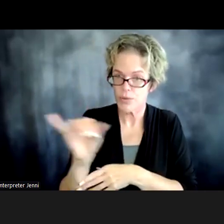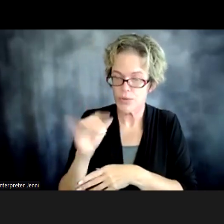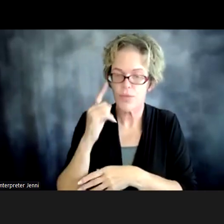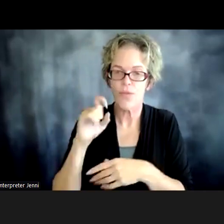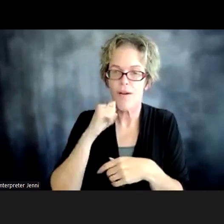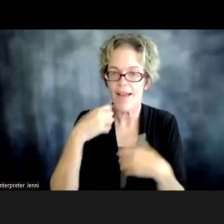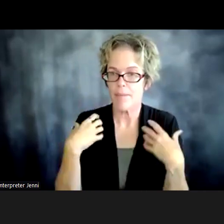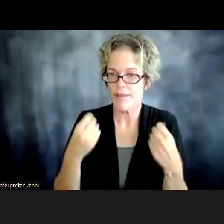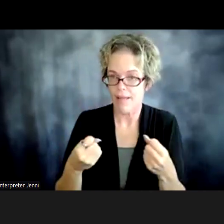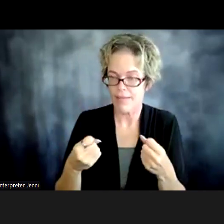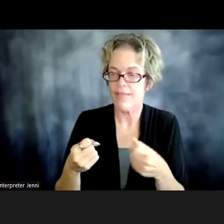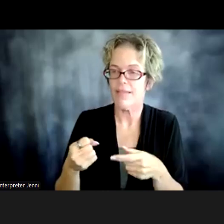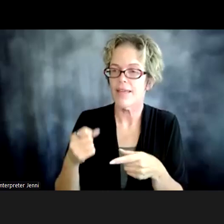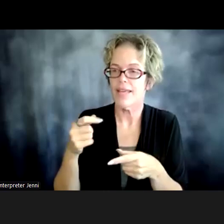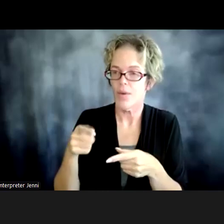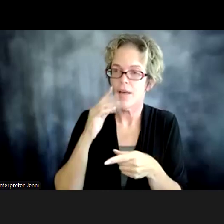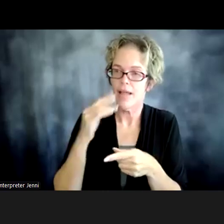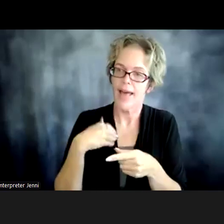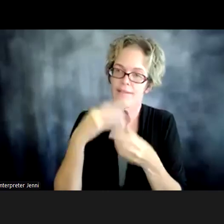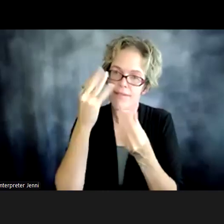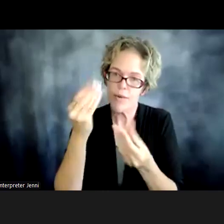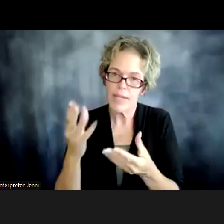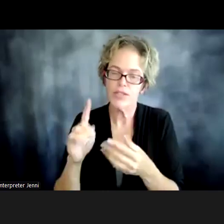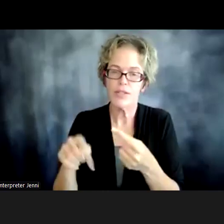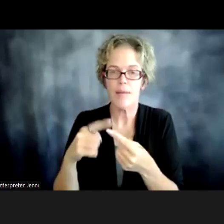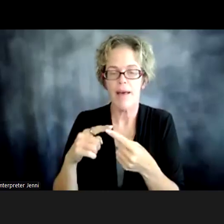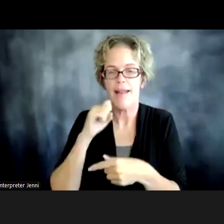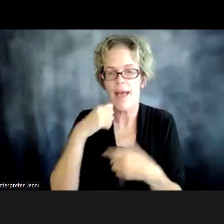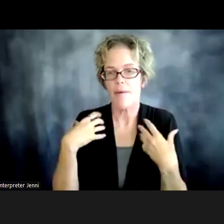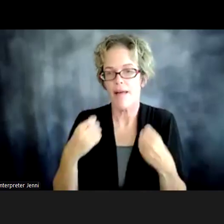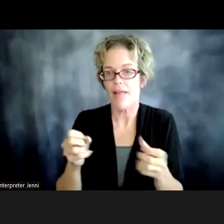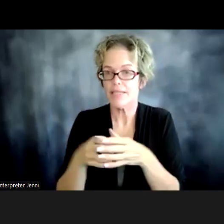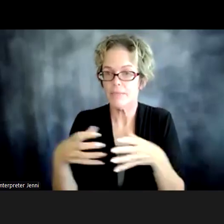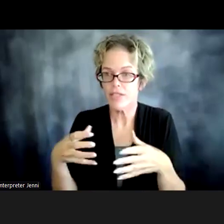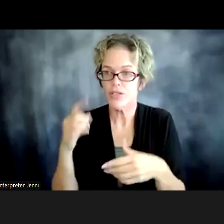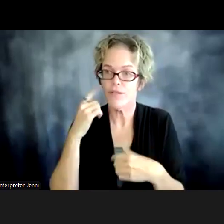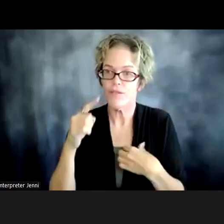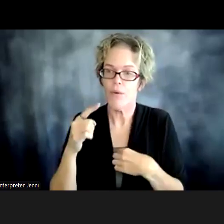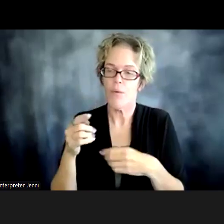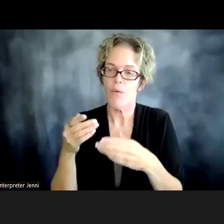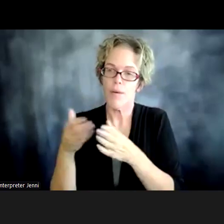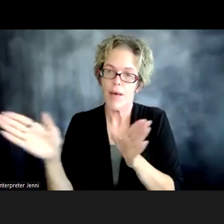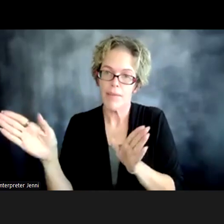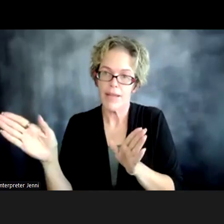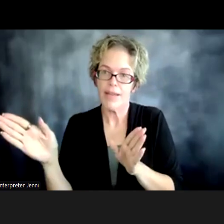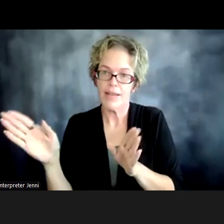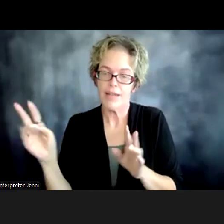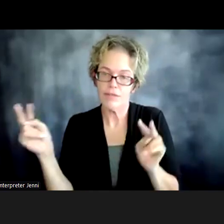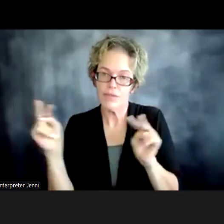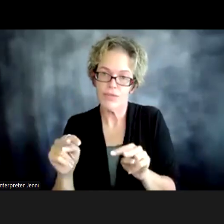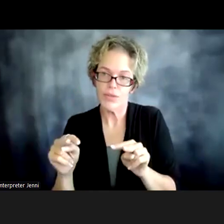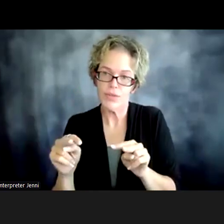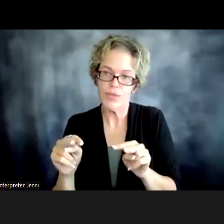contain information or data about Apple Health expansion for public viewing. I would note that that